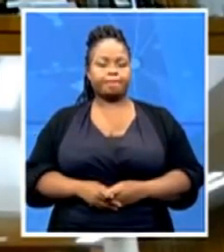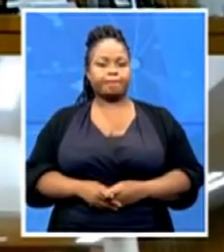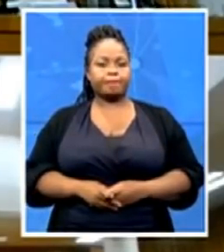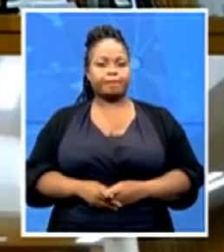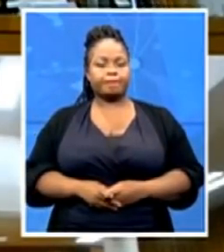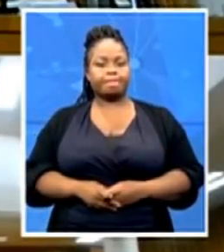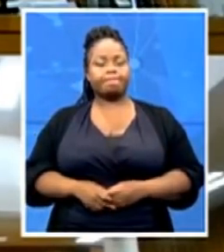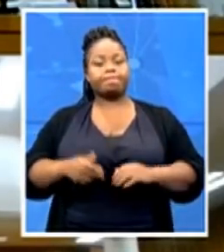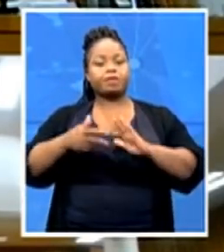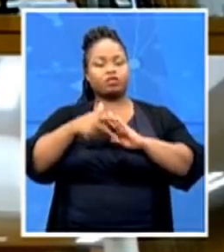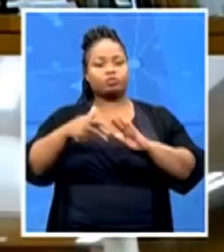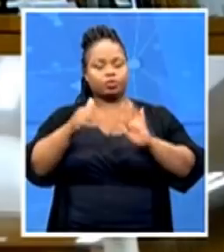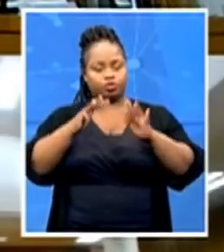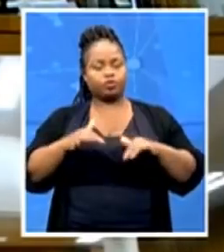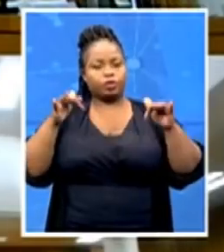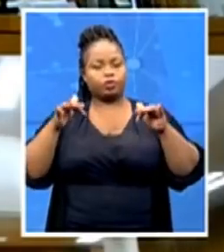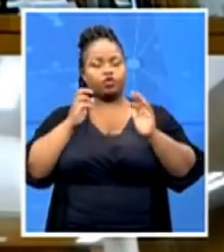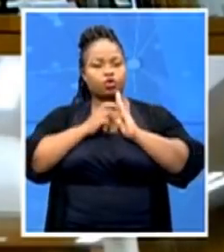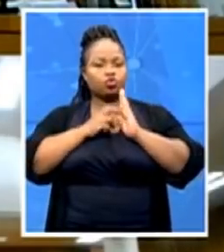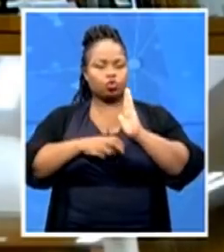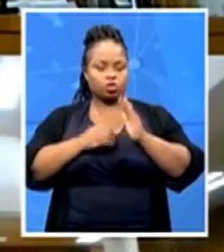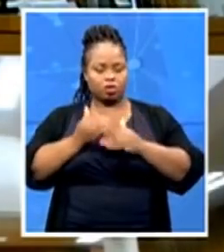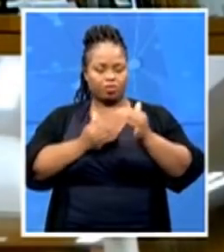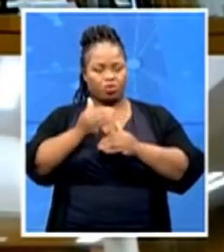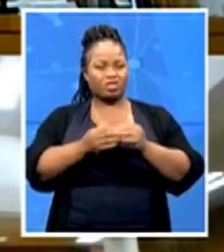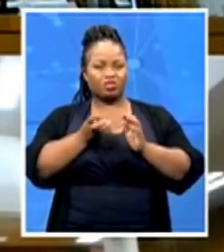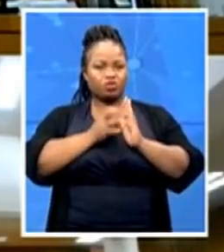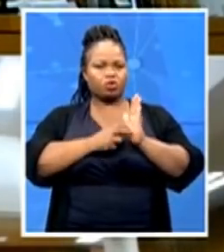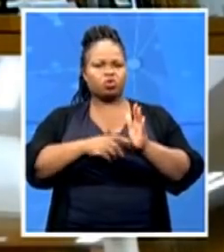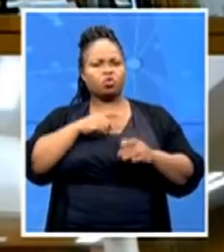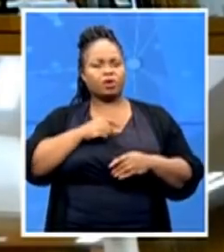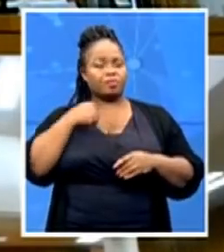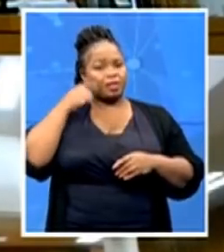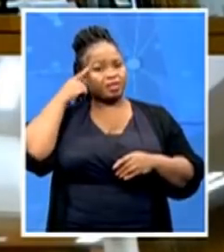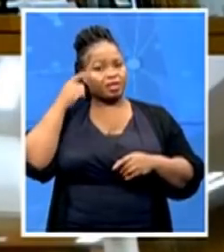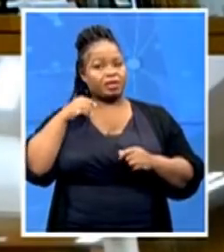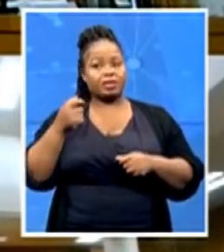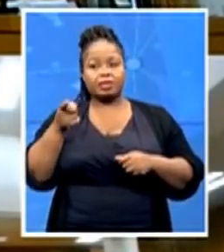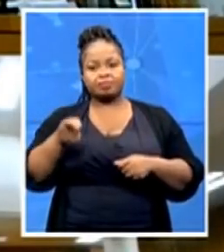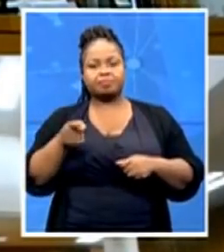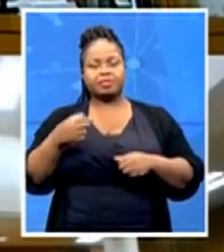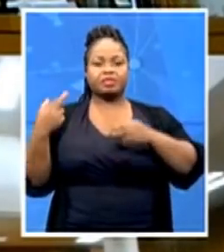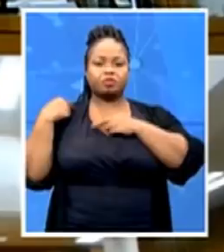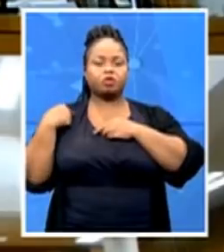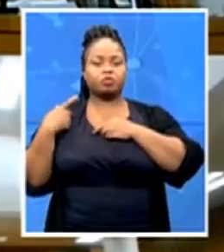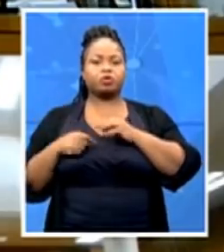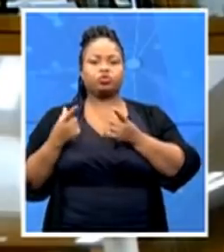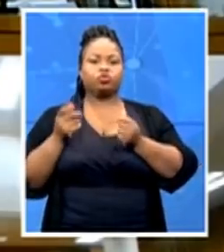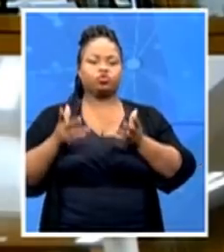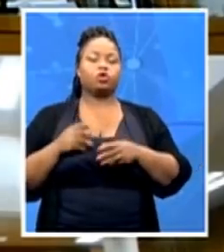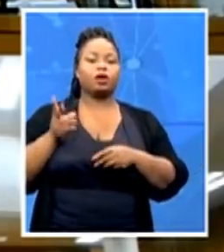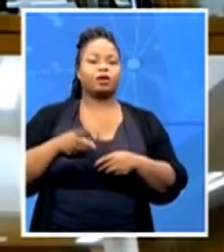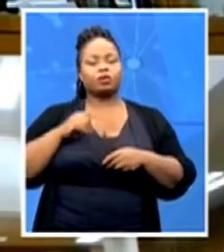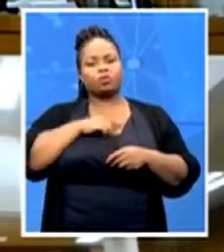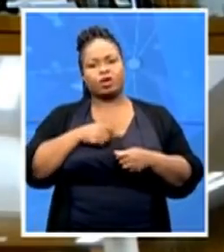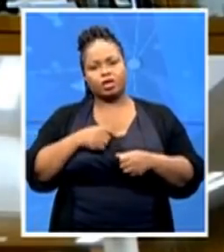process was something which the Assembly was obliged to do, and it follows from that, we submit, that the rules can validly provide the authority to